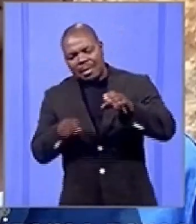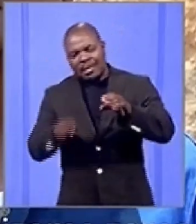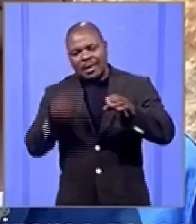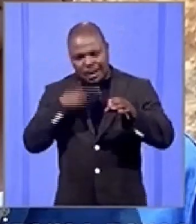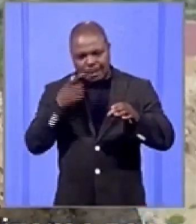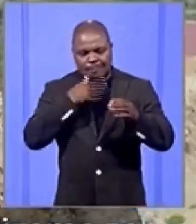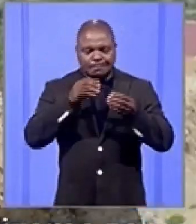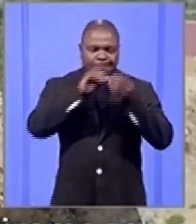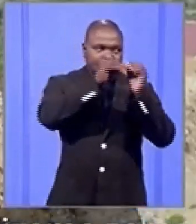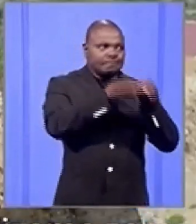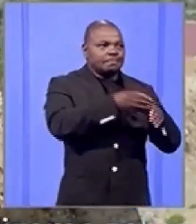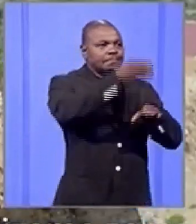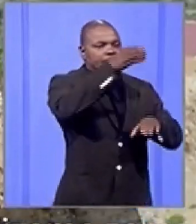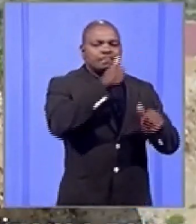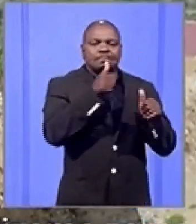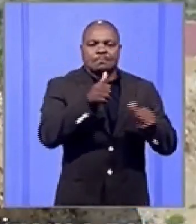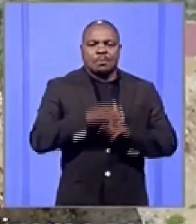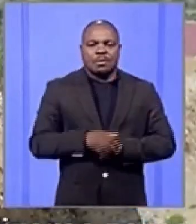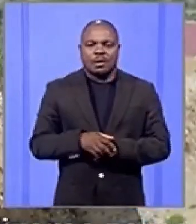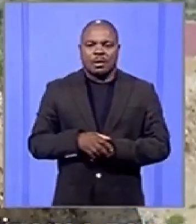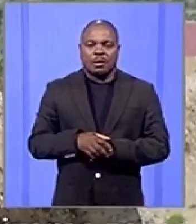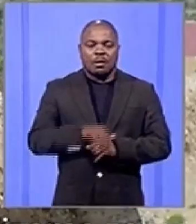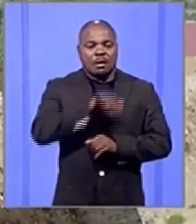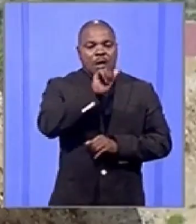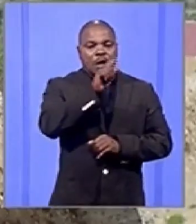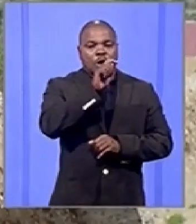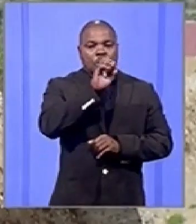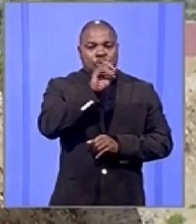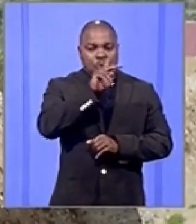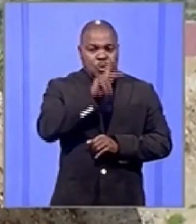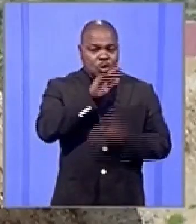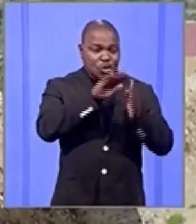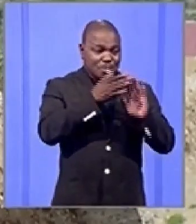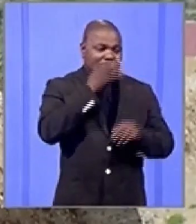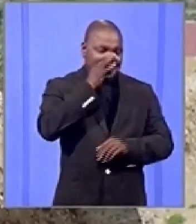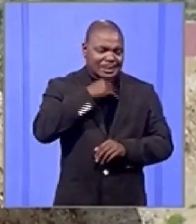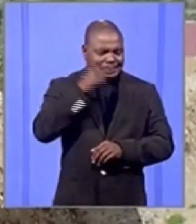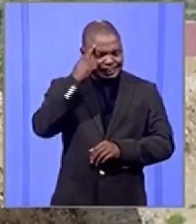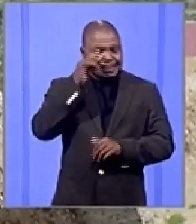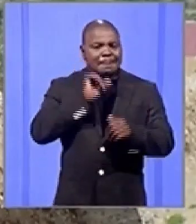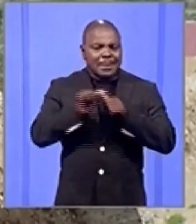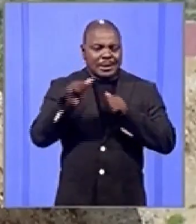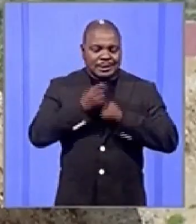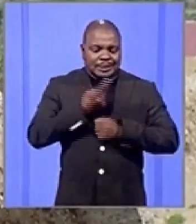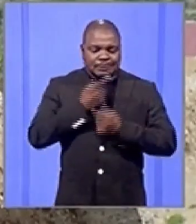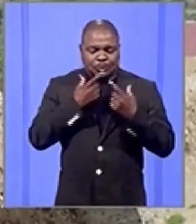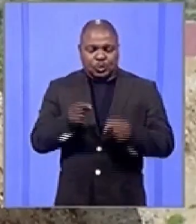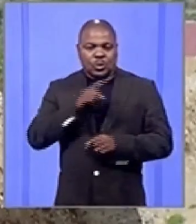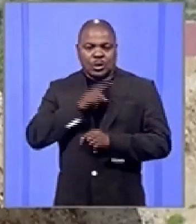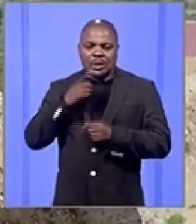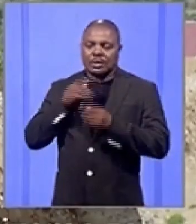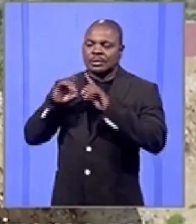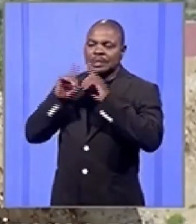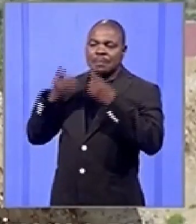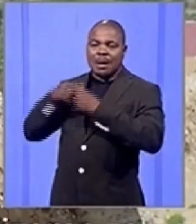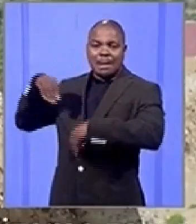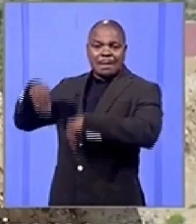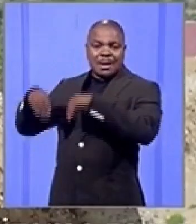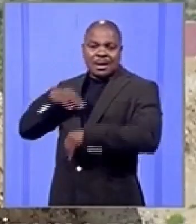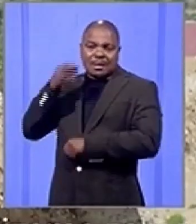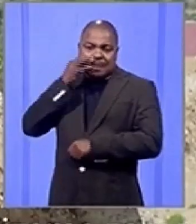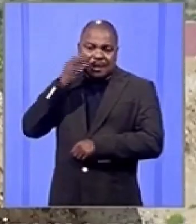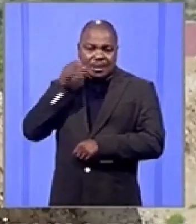jalo ba right. Badudi ba Athoko ba re ba tšere sephetho sa go tswalela meepo yeo e sego molaong morago gore kgoro ya diepya e laodiše gore